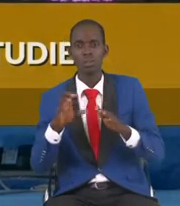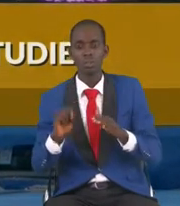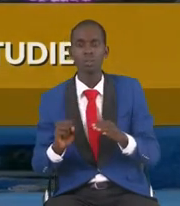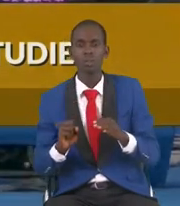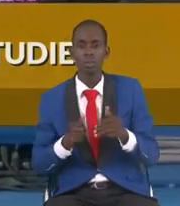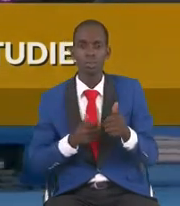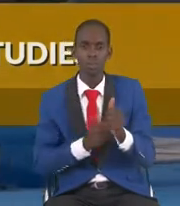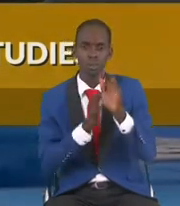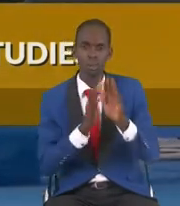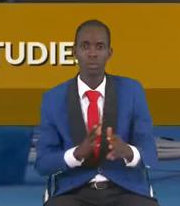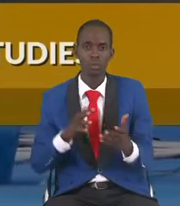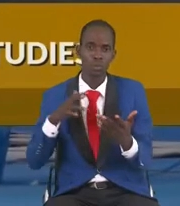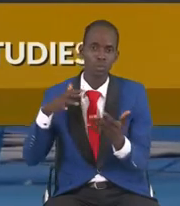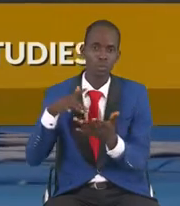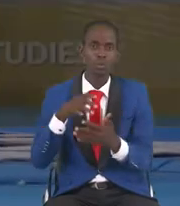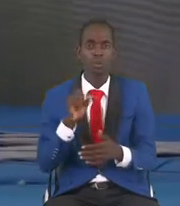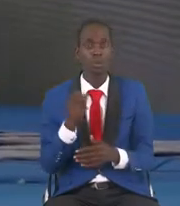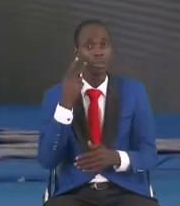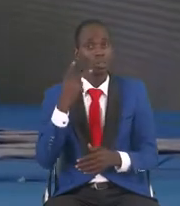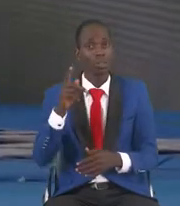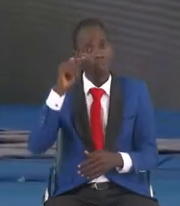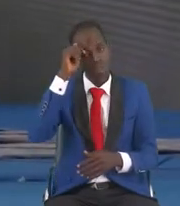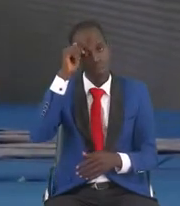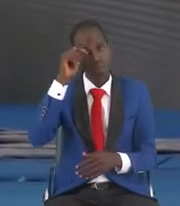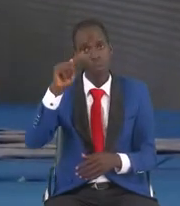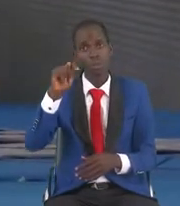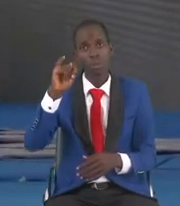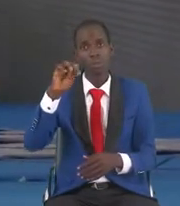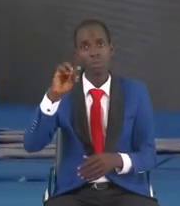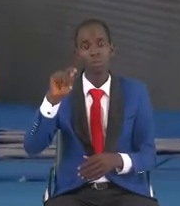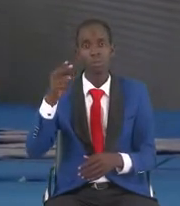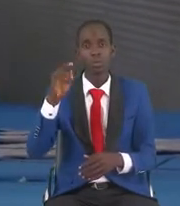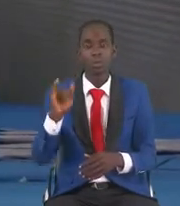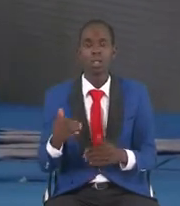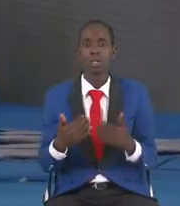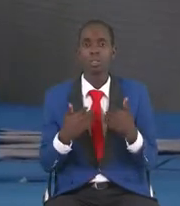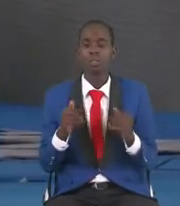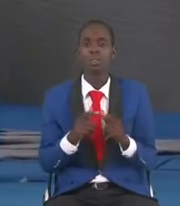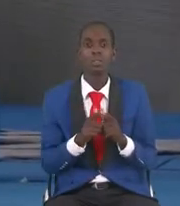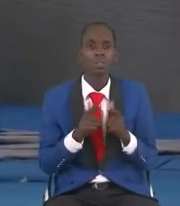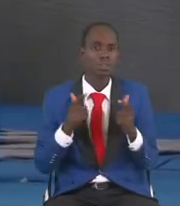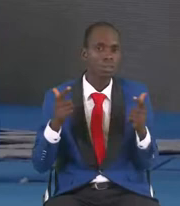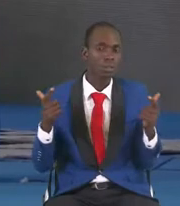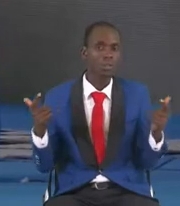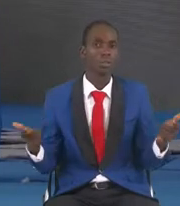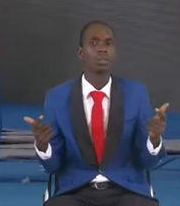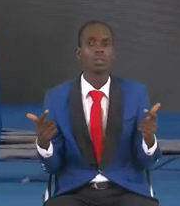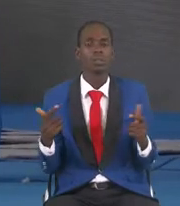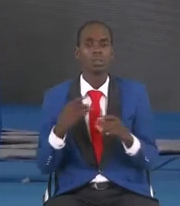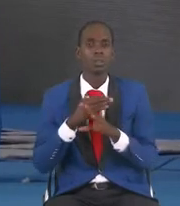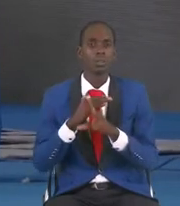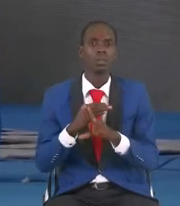know, Timothy had a great privilege of seeing